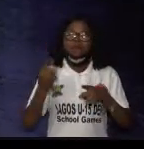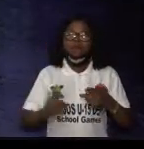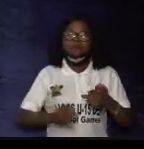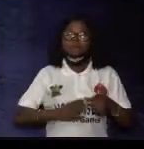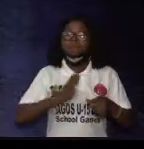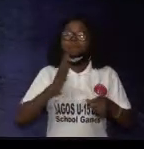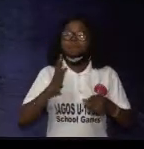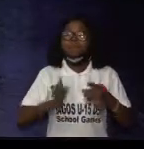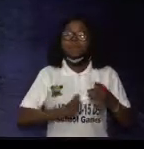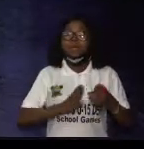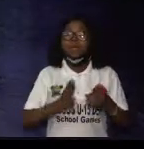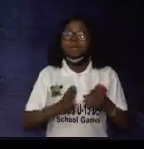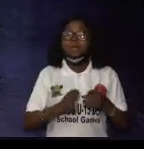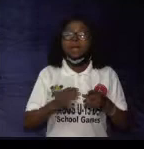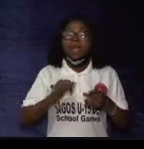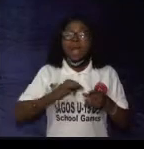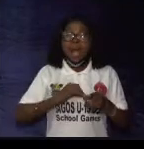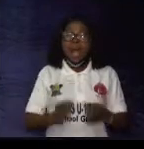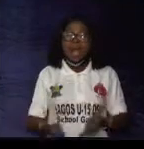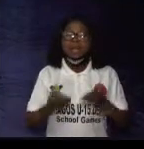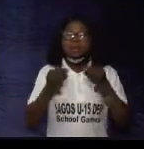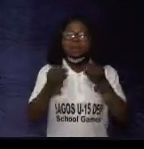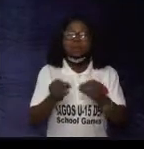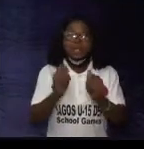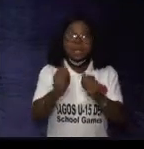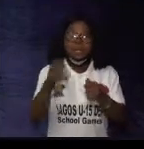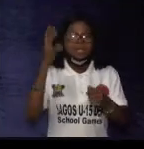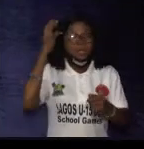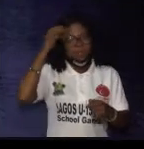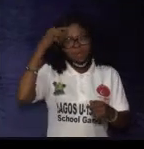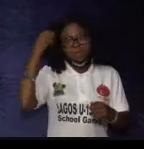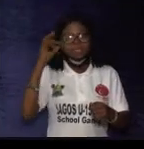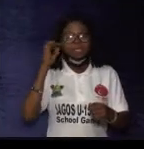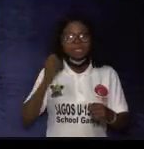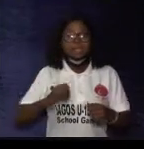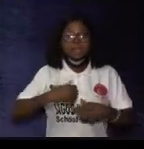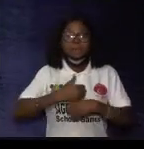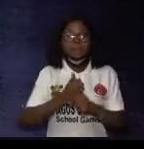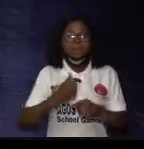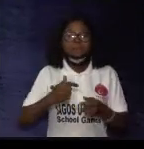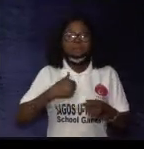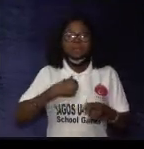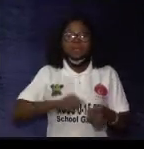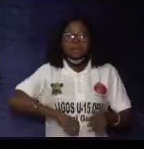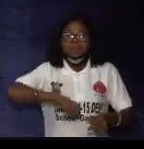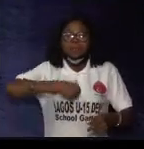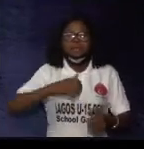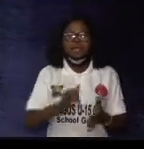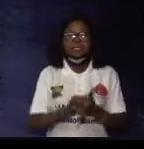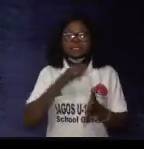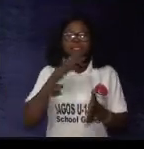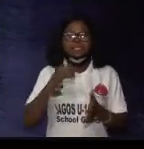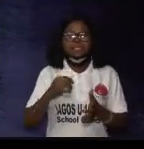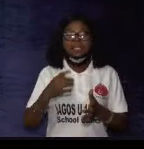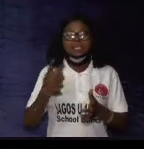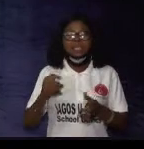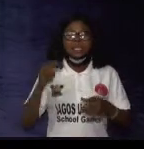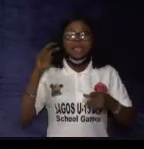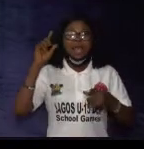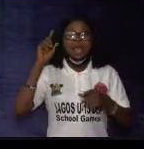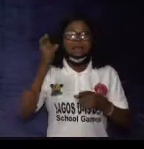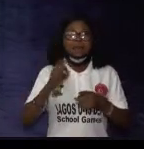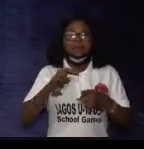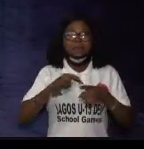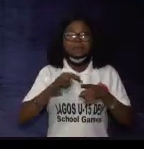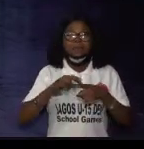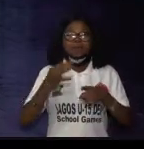it. I rewarded him because he made me proud. That is adverbial clause of reason